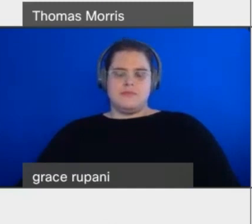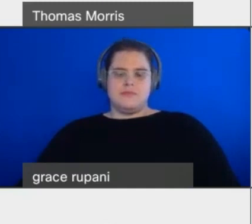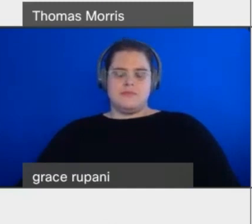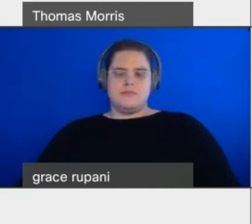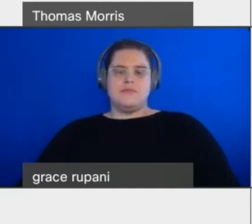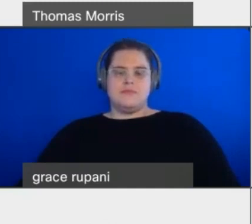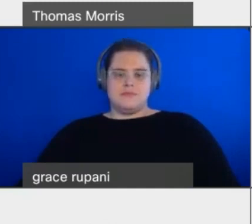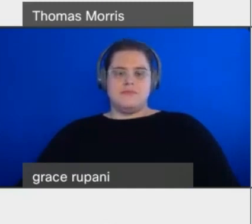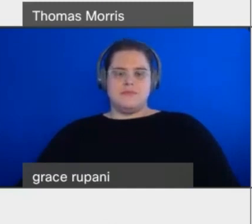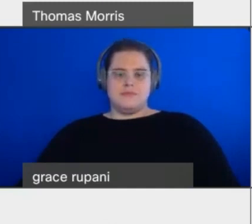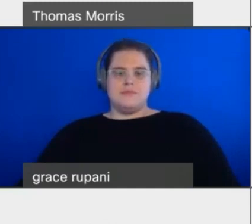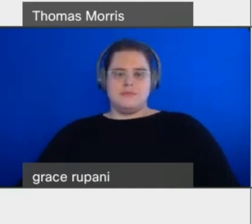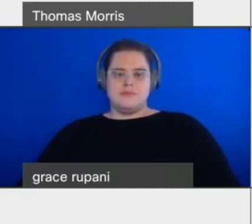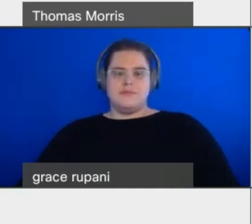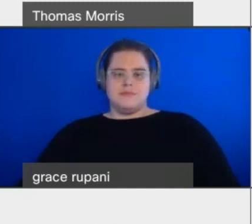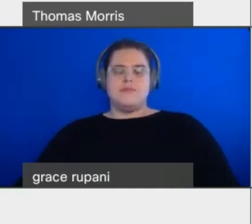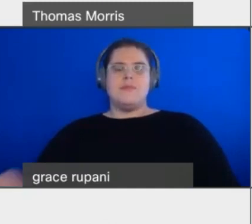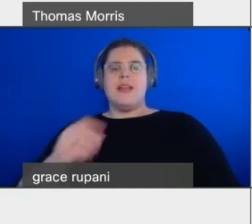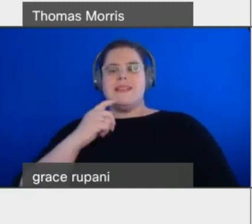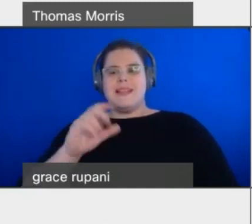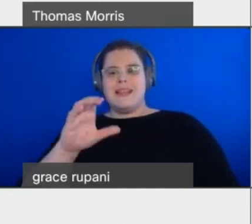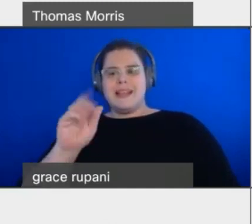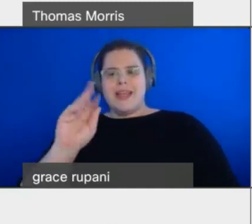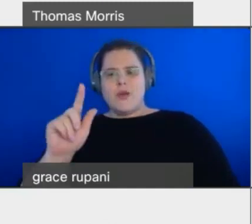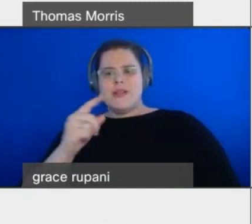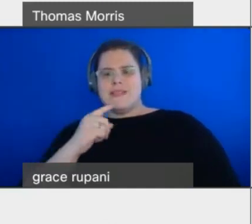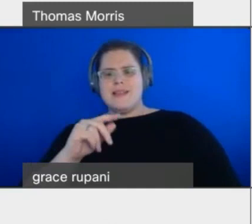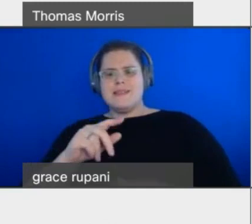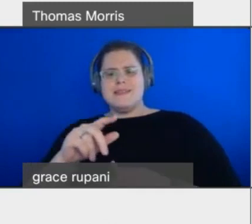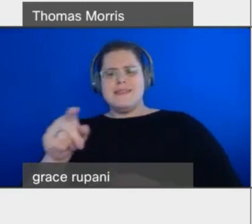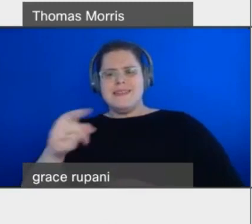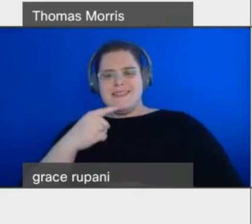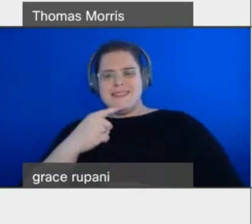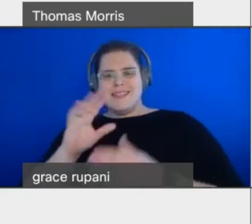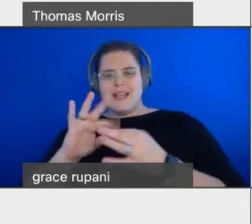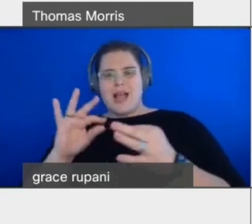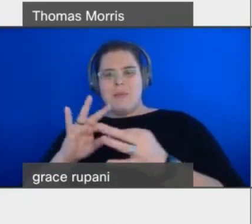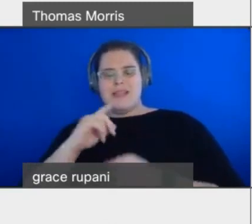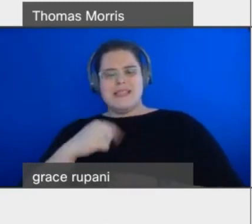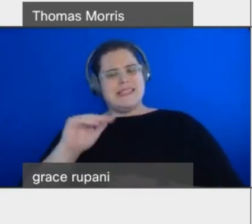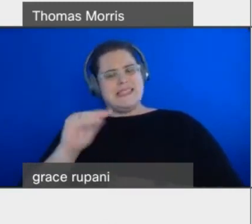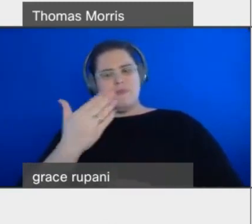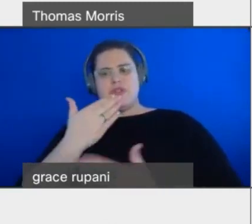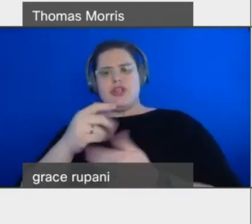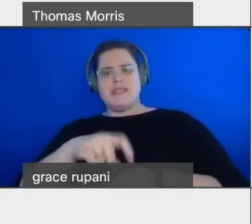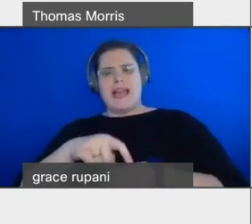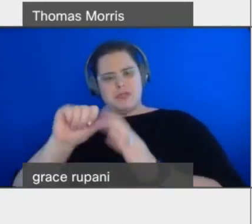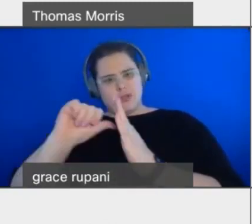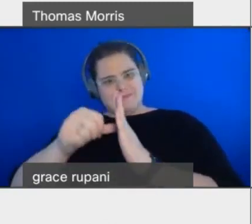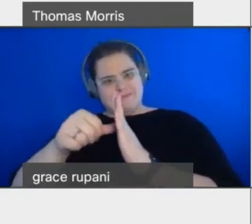Thank you. Carol says, seems like a good time to underscore how helpful these Friday calls have been and continue to